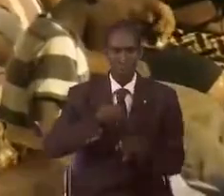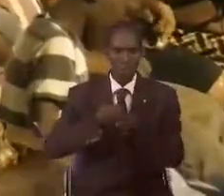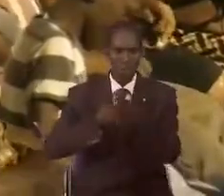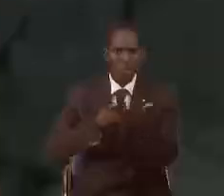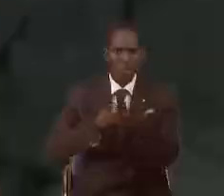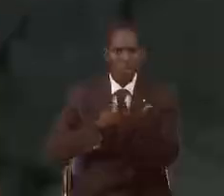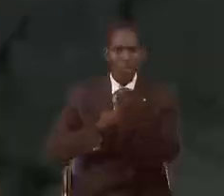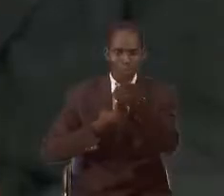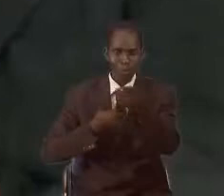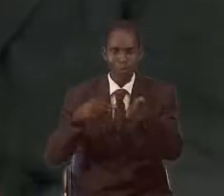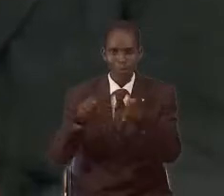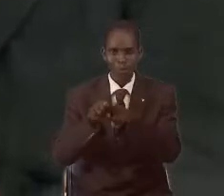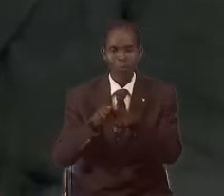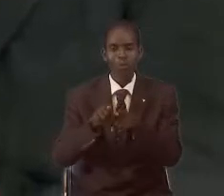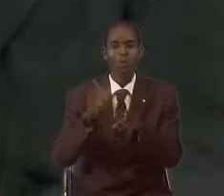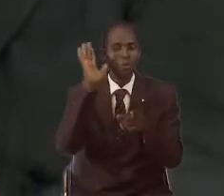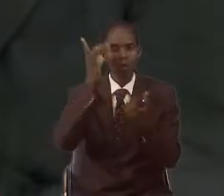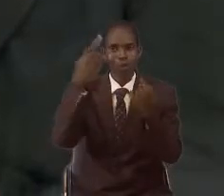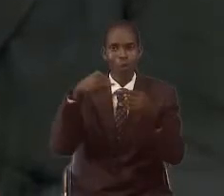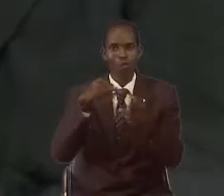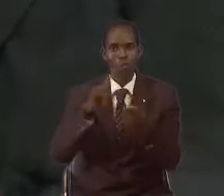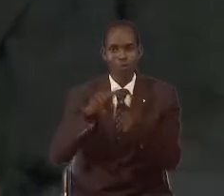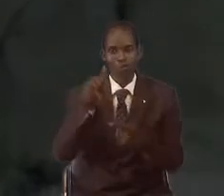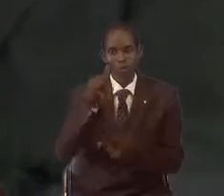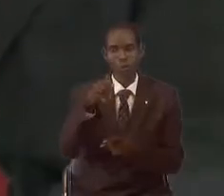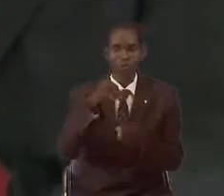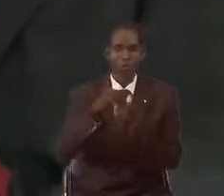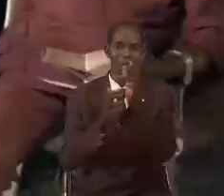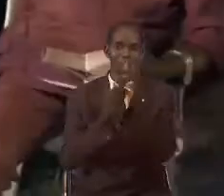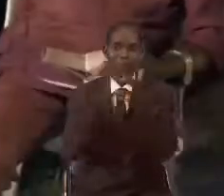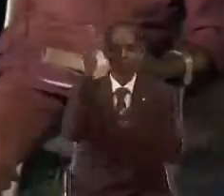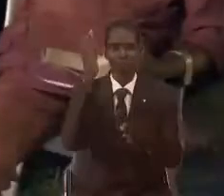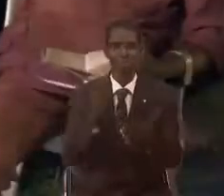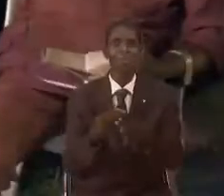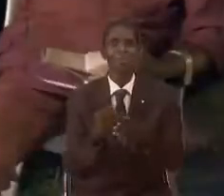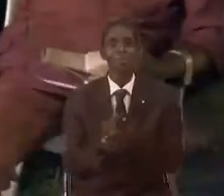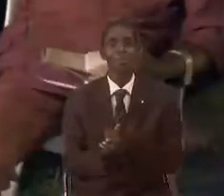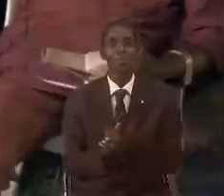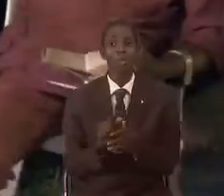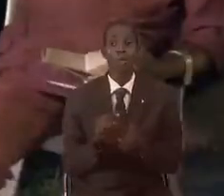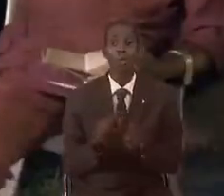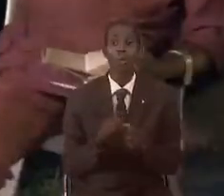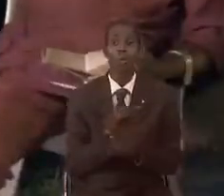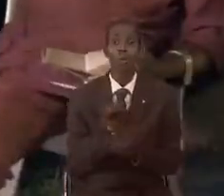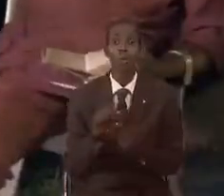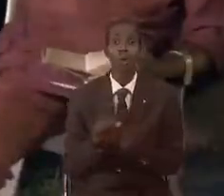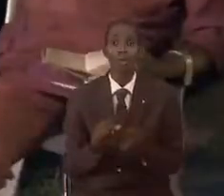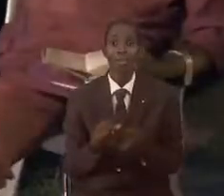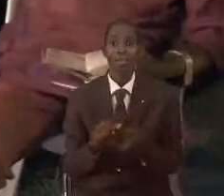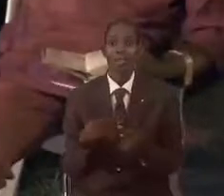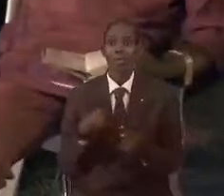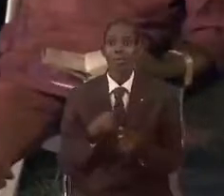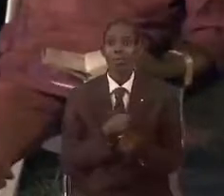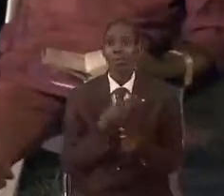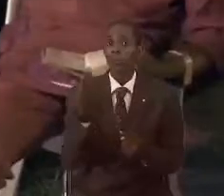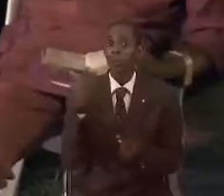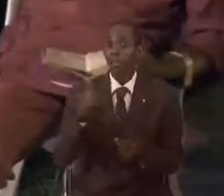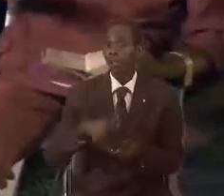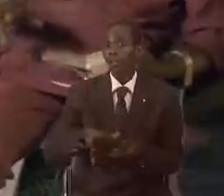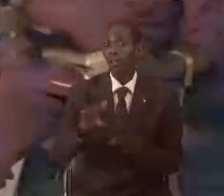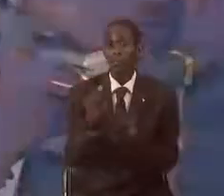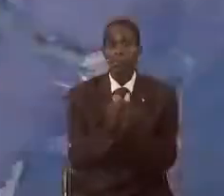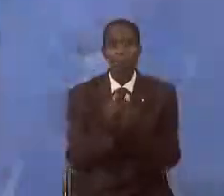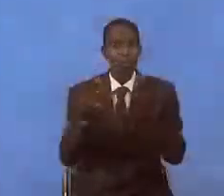partaker. Why are you there? It will come to you in Jesus' name.